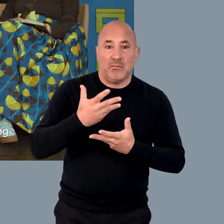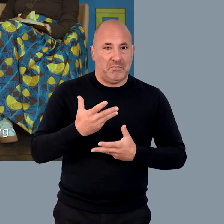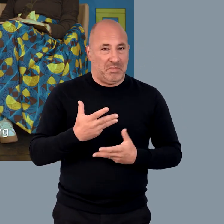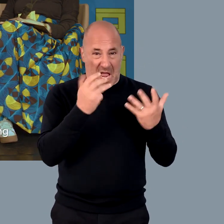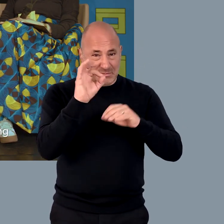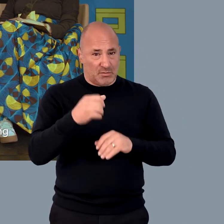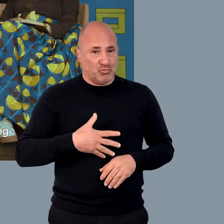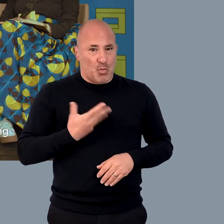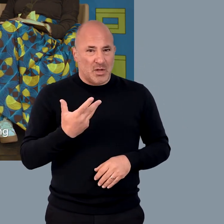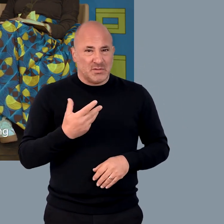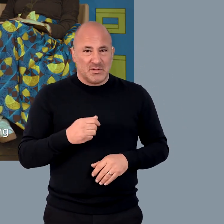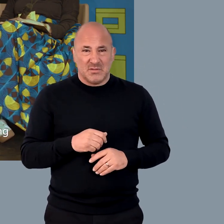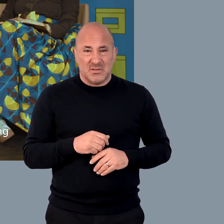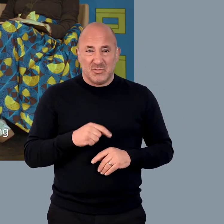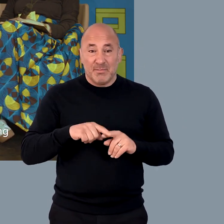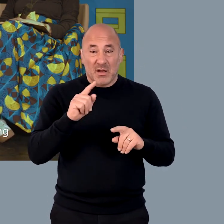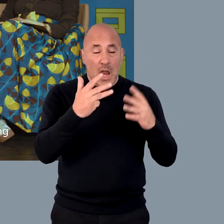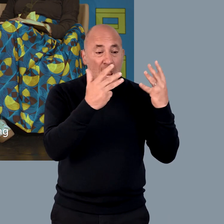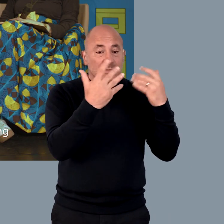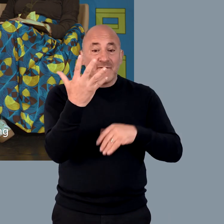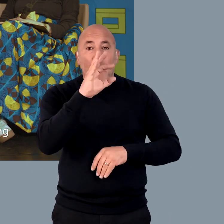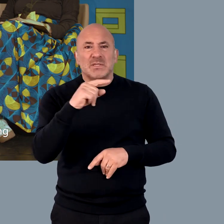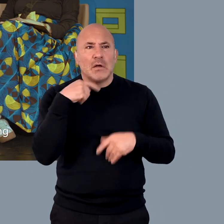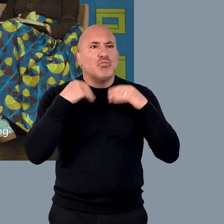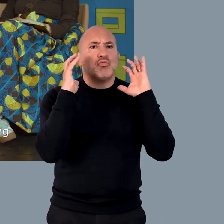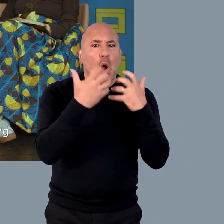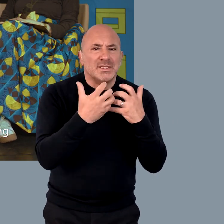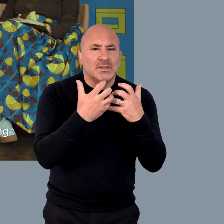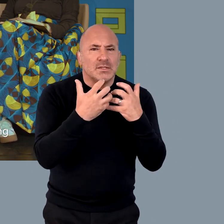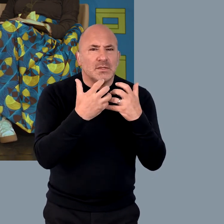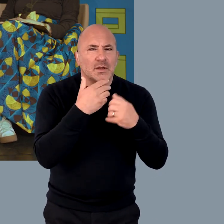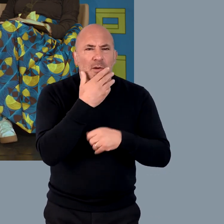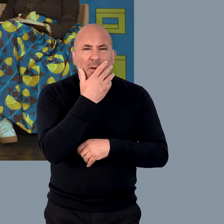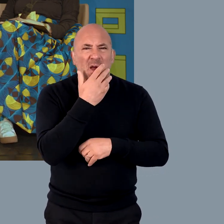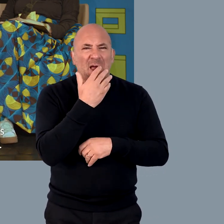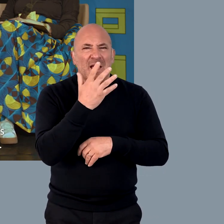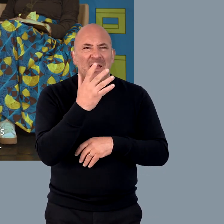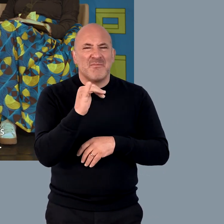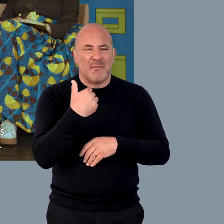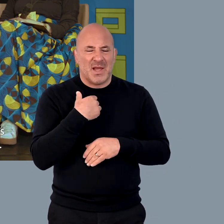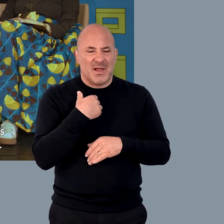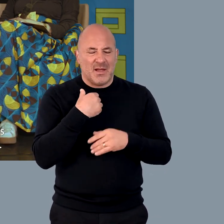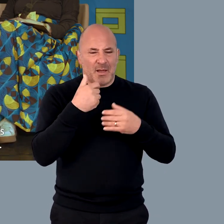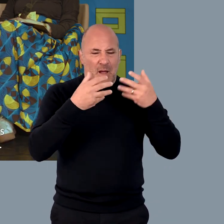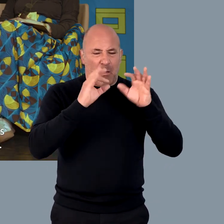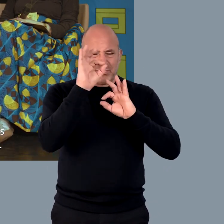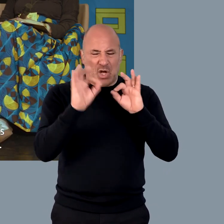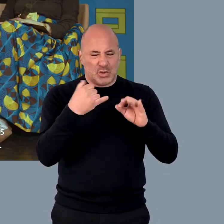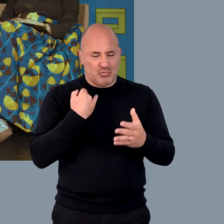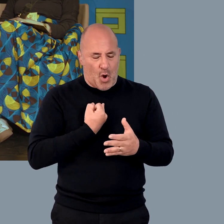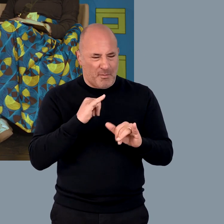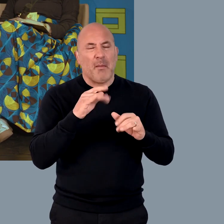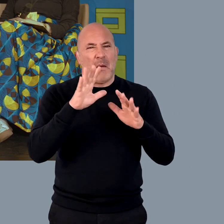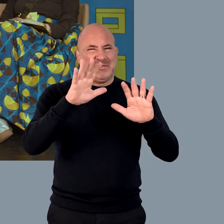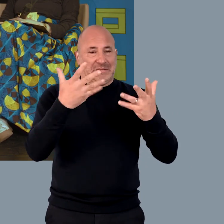change, but it was something like 95% were worried about it. It was, I mean, don't quote me on those numbers because I don't have them in